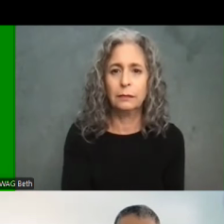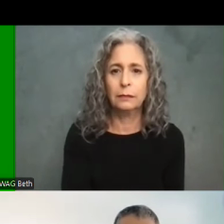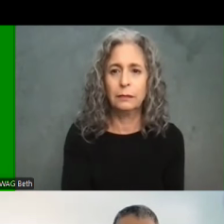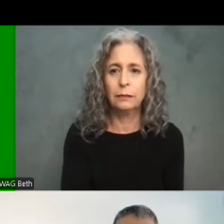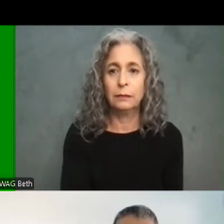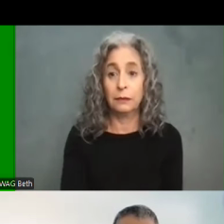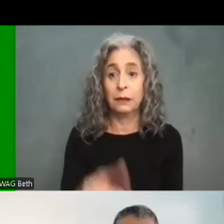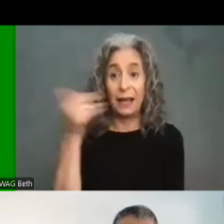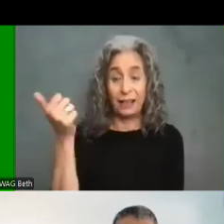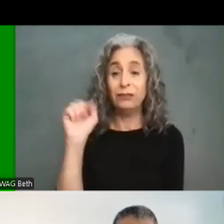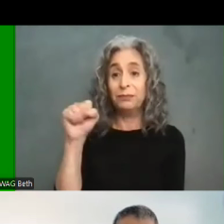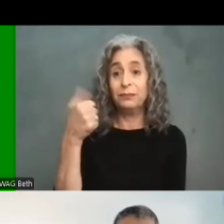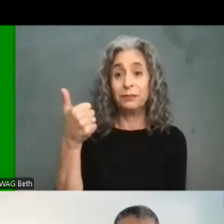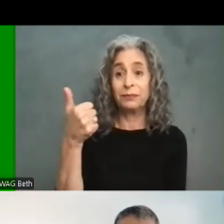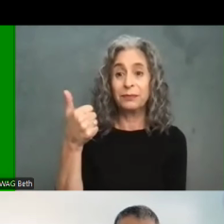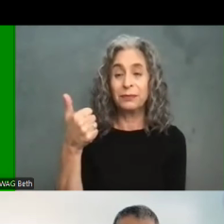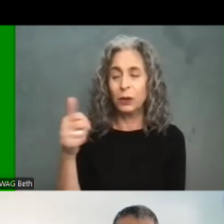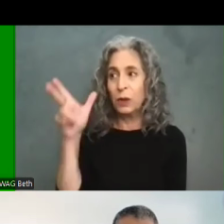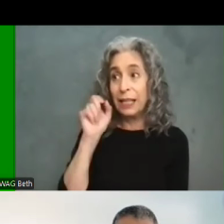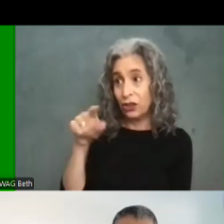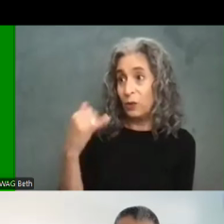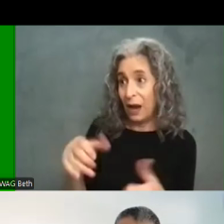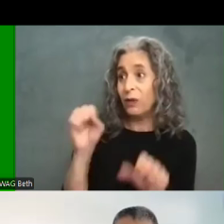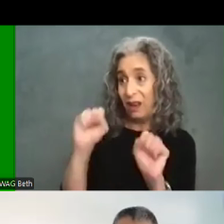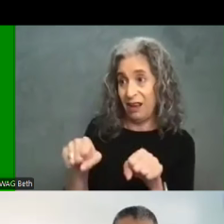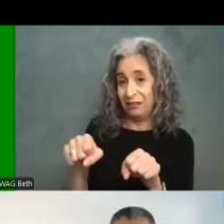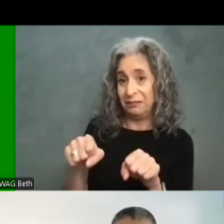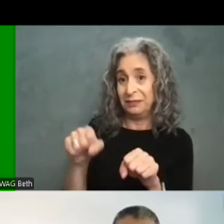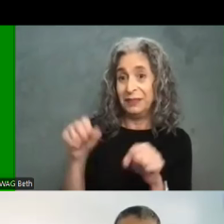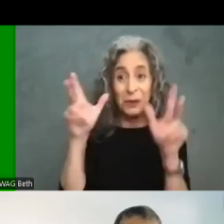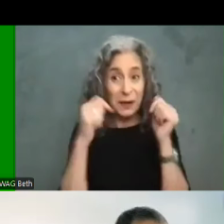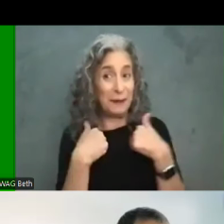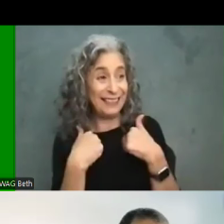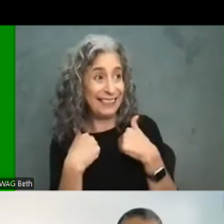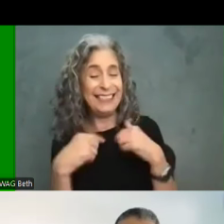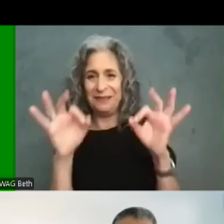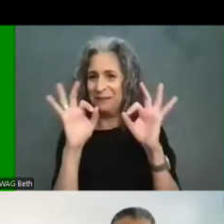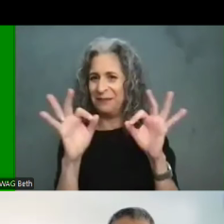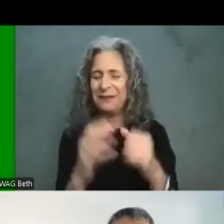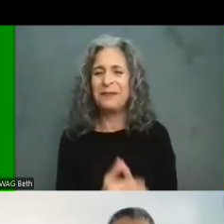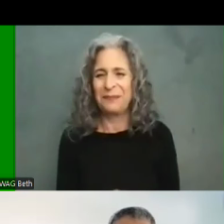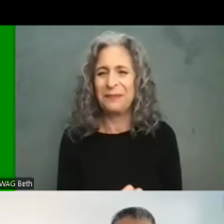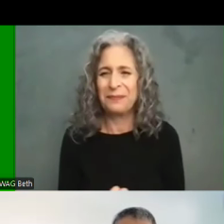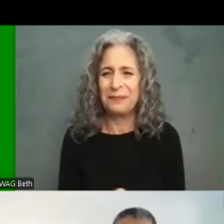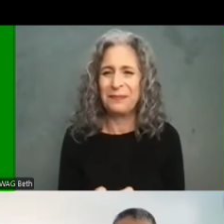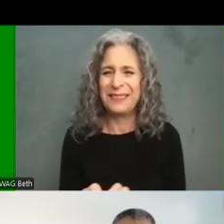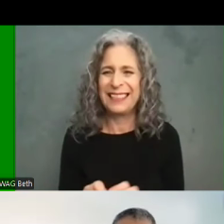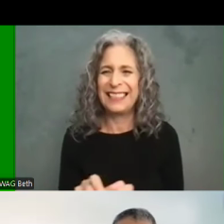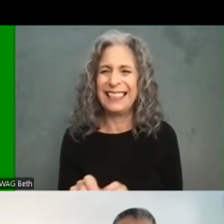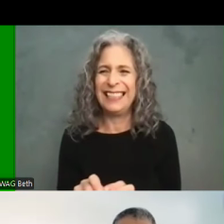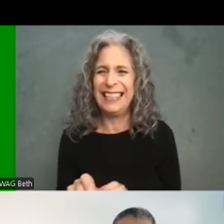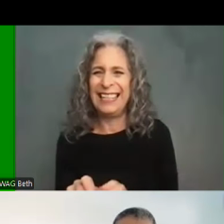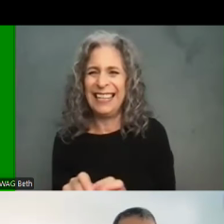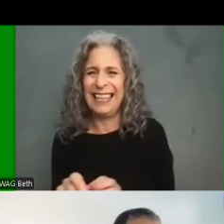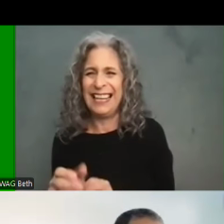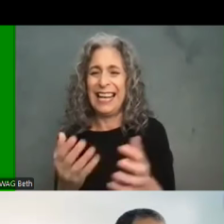Is that better? Is things okay? We can hear you now. You can hear me now? Yeah. So if you can start with, I was all ready to go